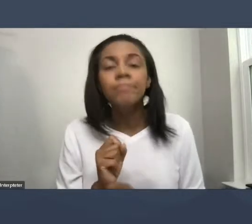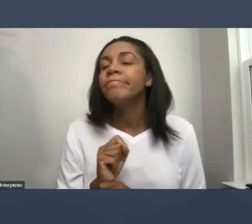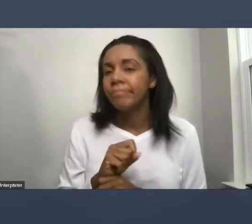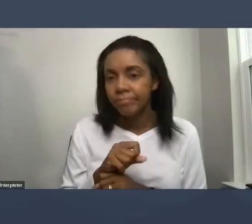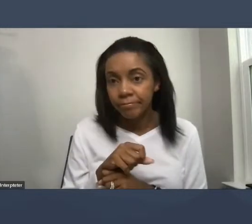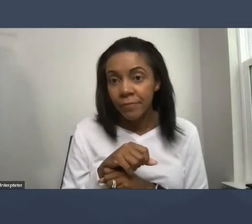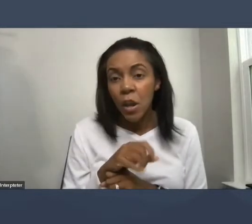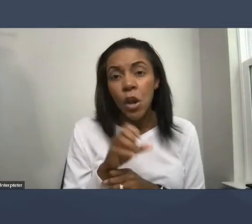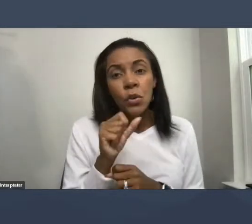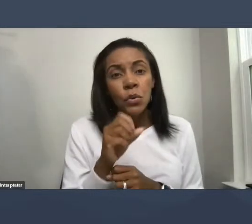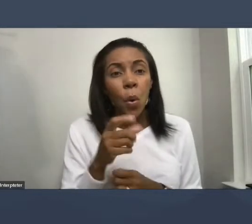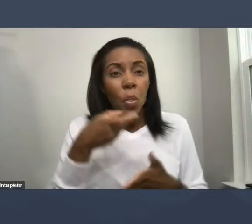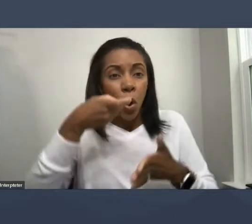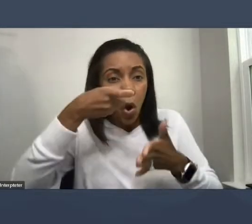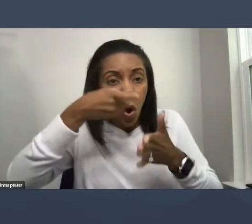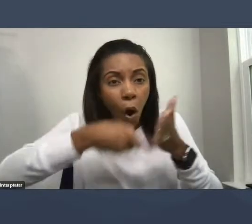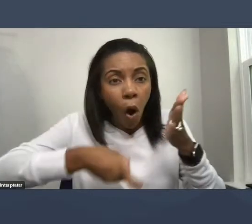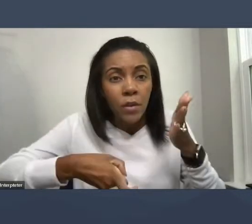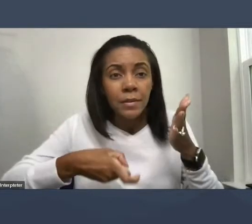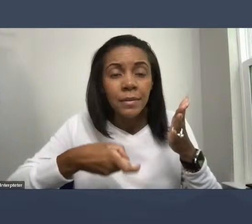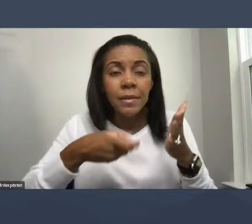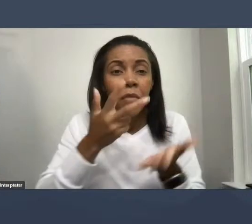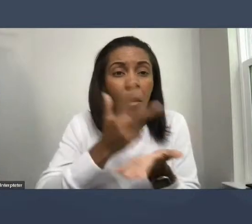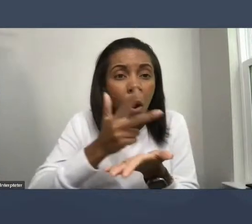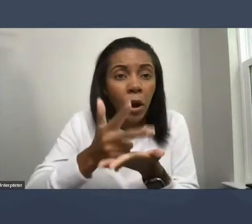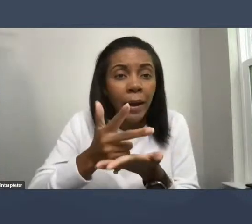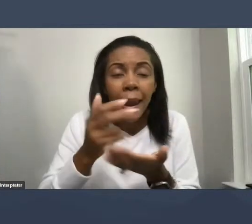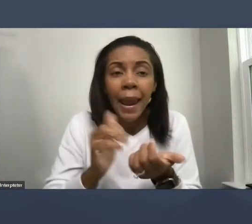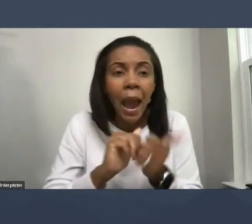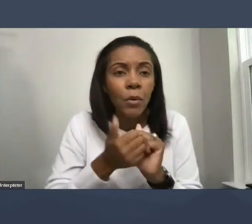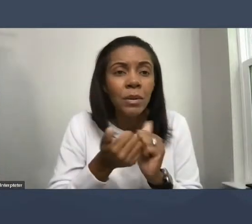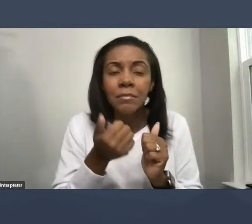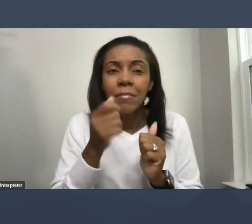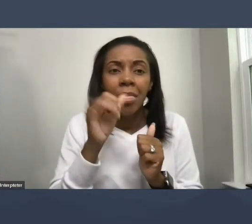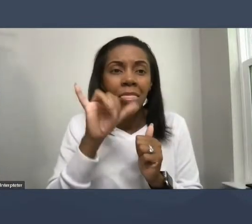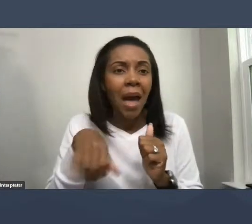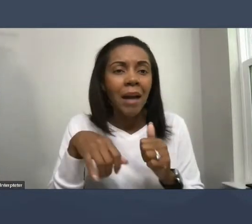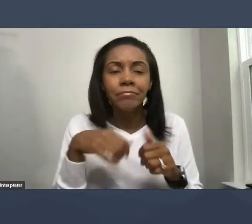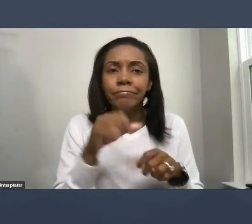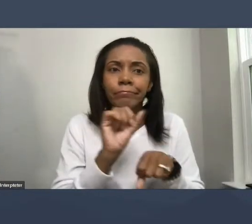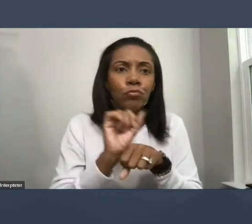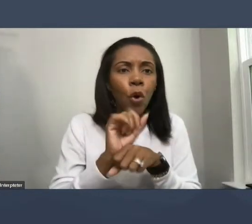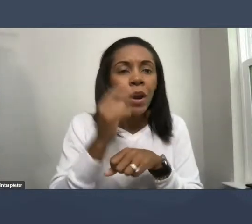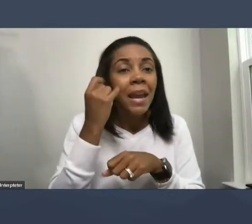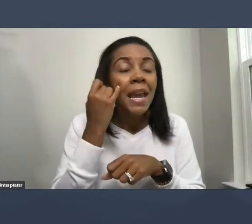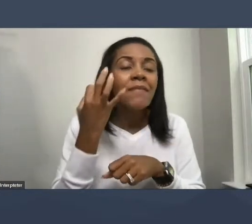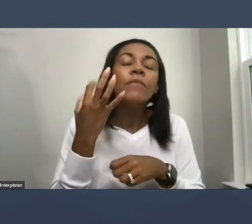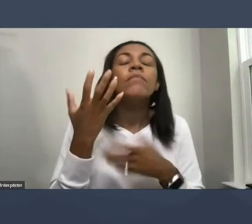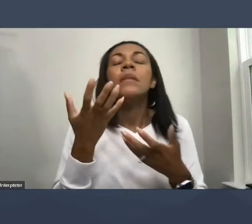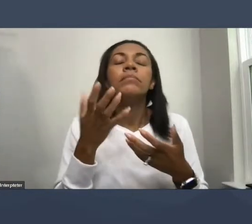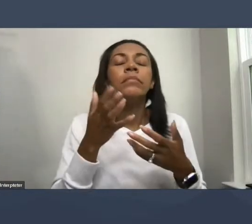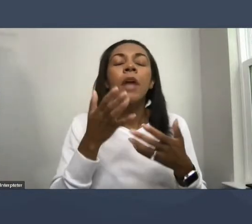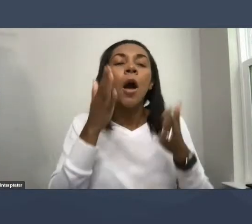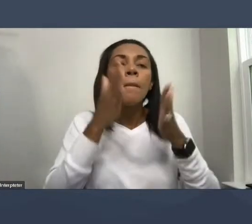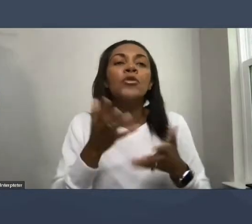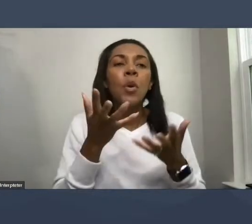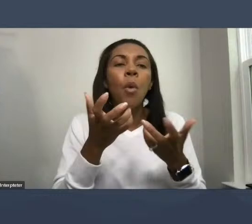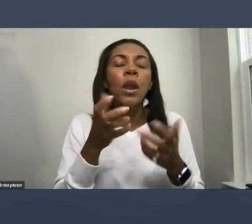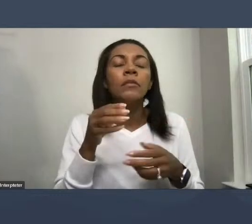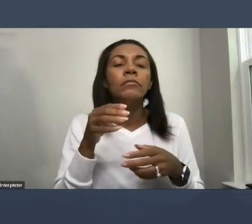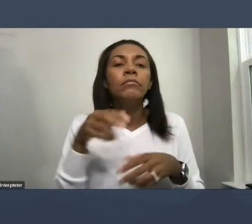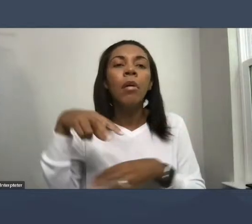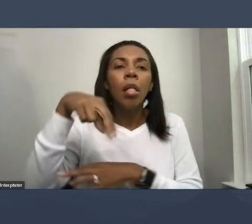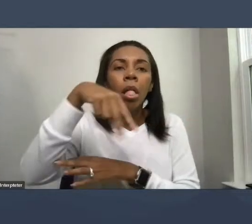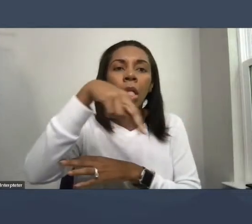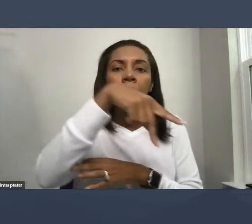In terms of the cost of the parking, how does that work? Say for somebody wanting to go down to the park, is